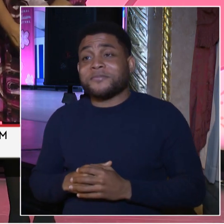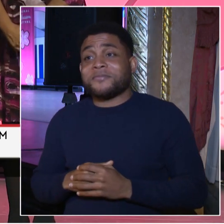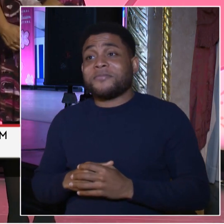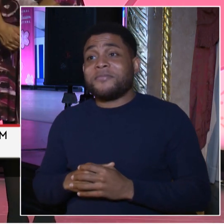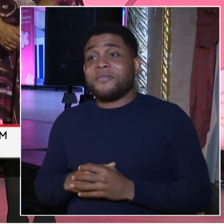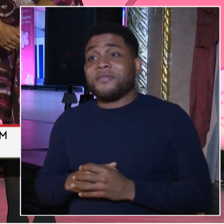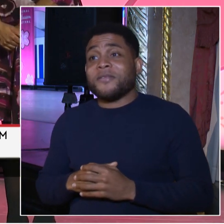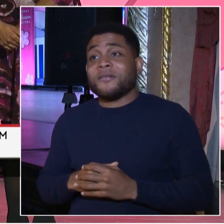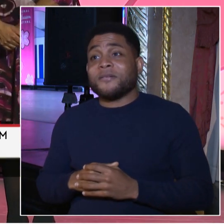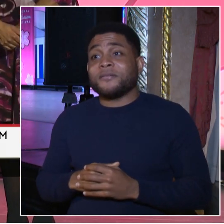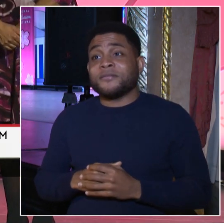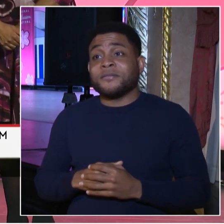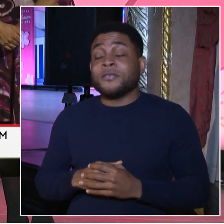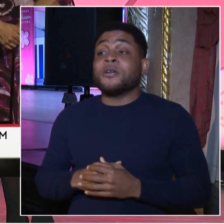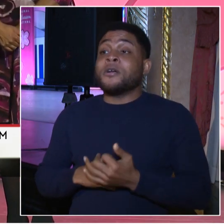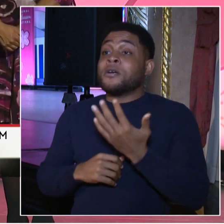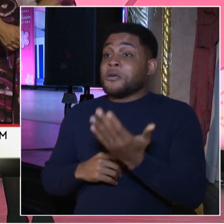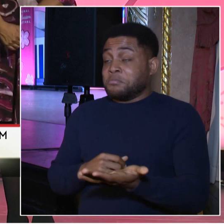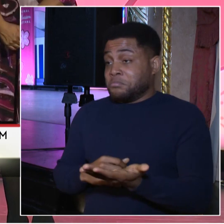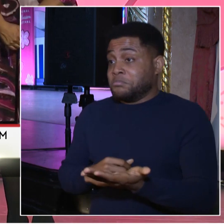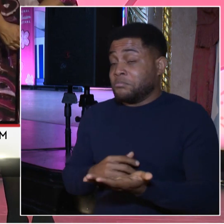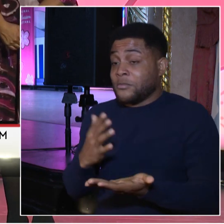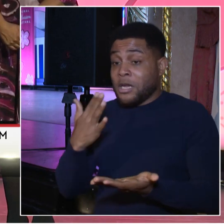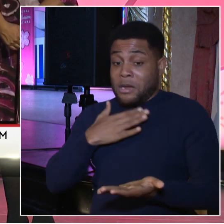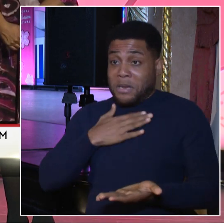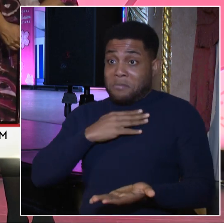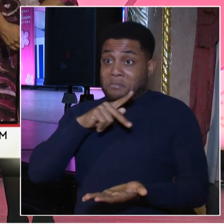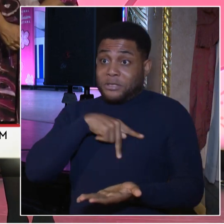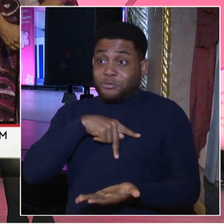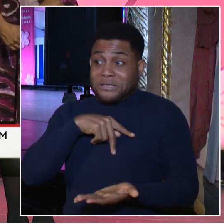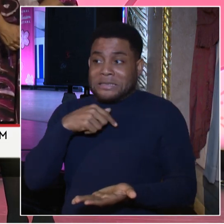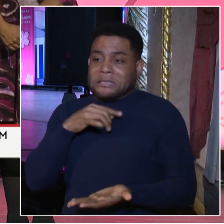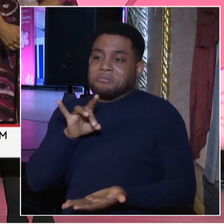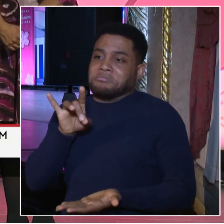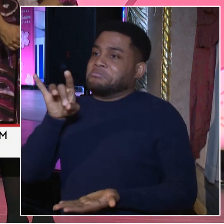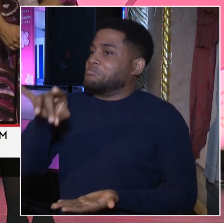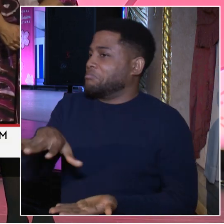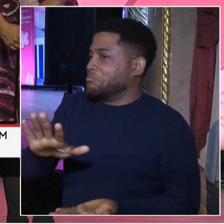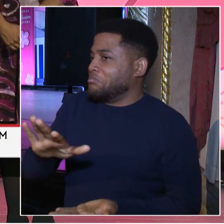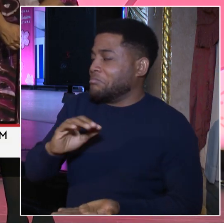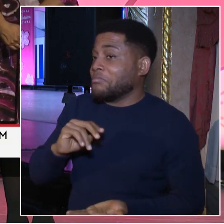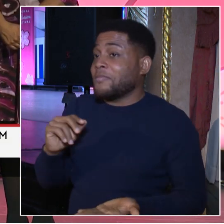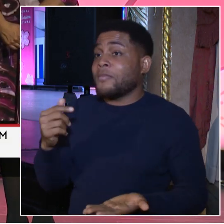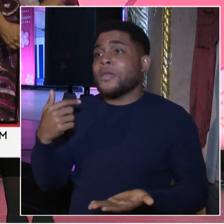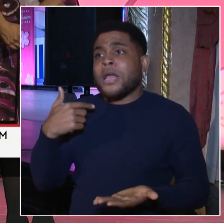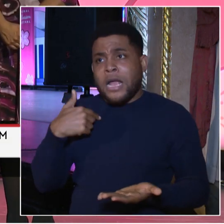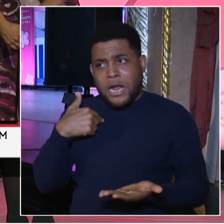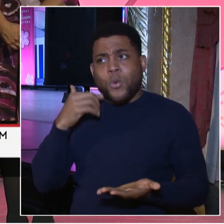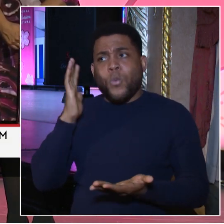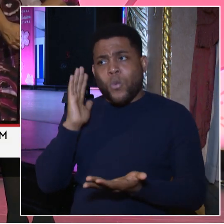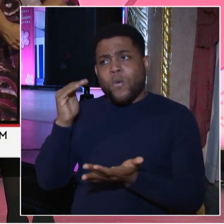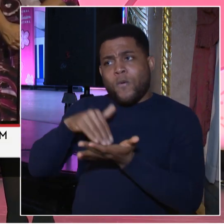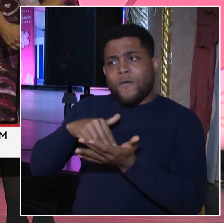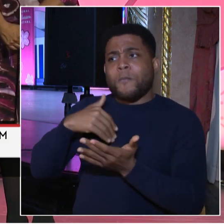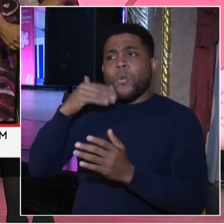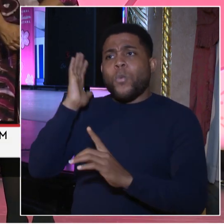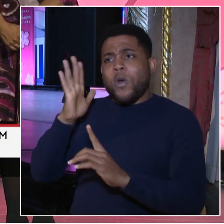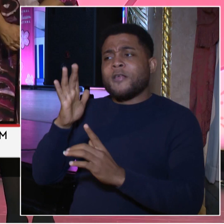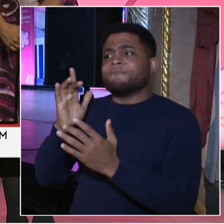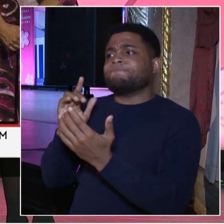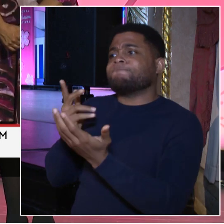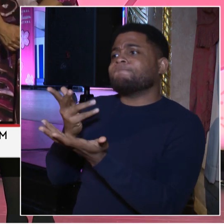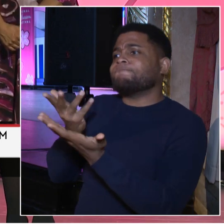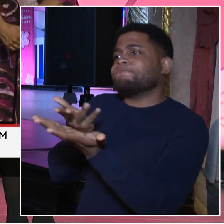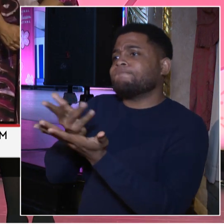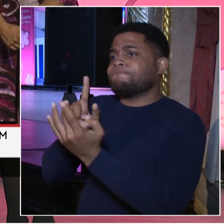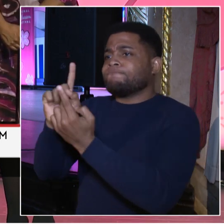On a personal note, when I'm not meeting with government officials or engaging in some other